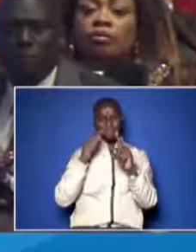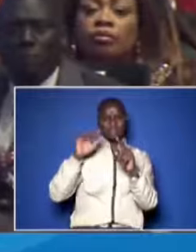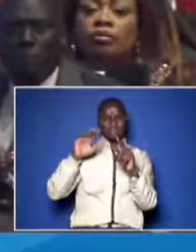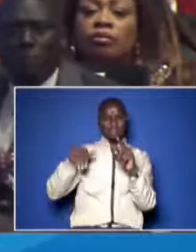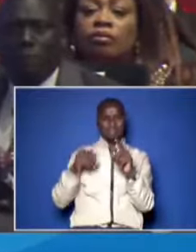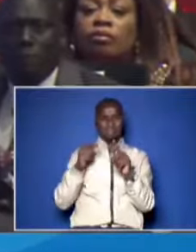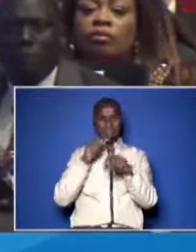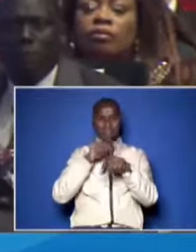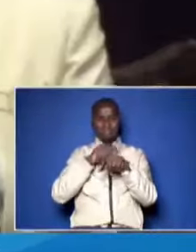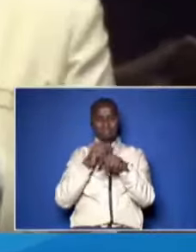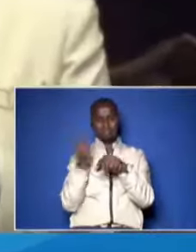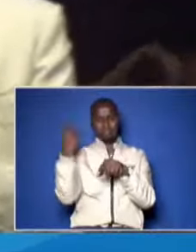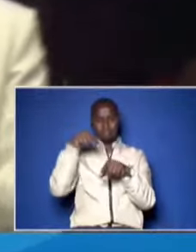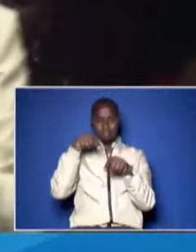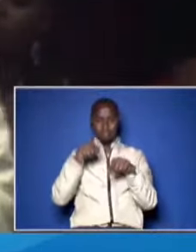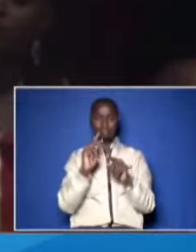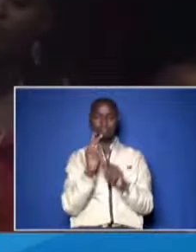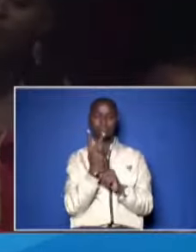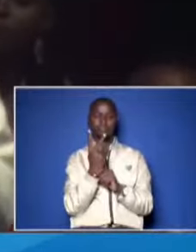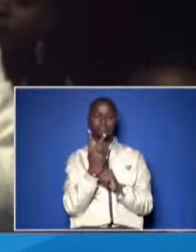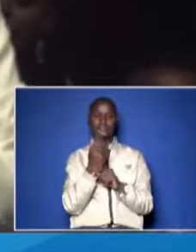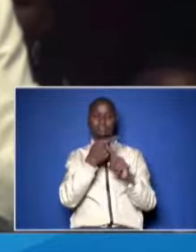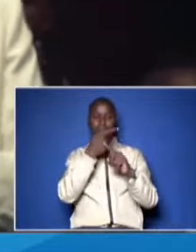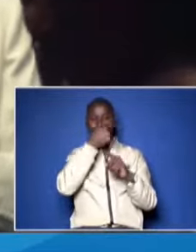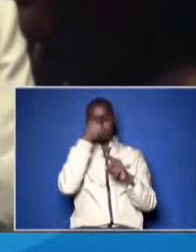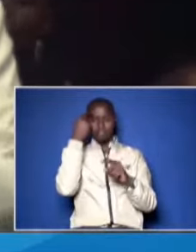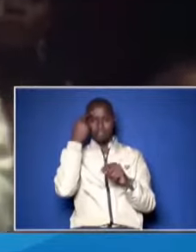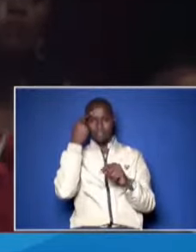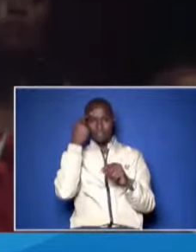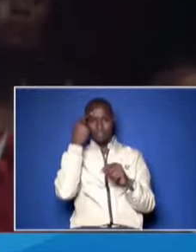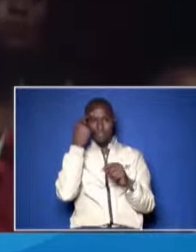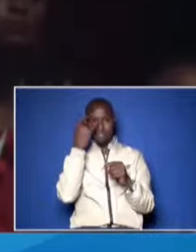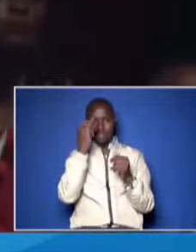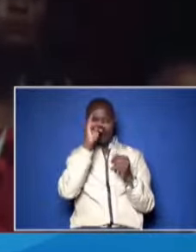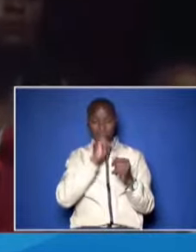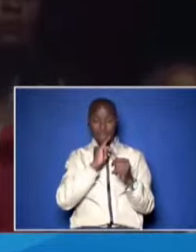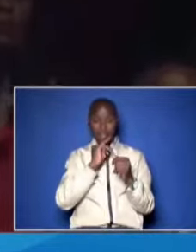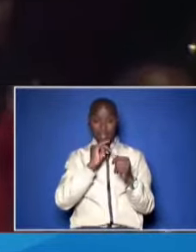Kenya because because I I I made a decision